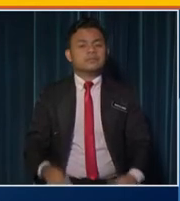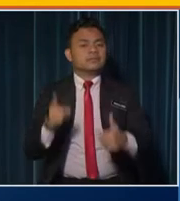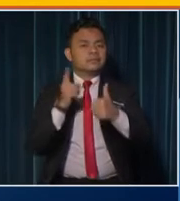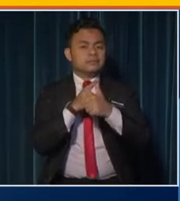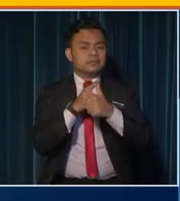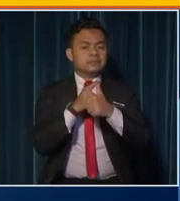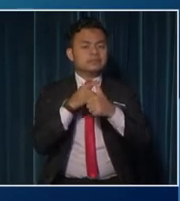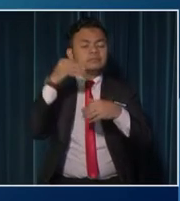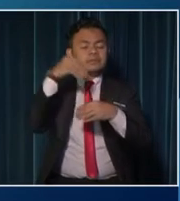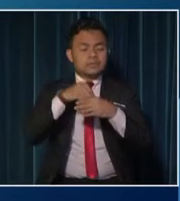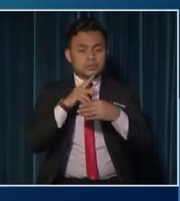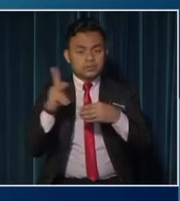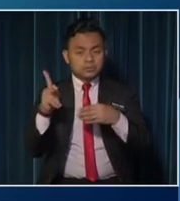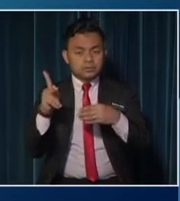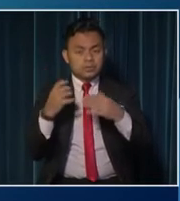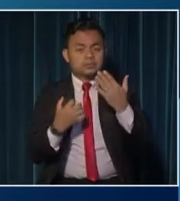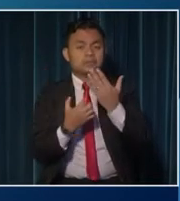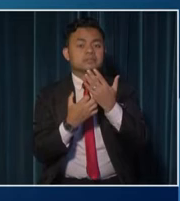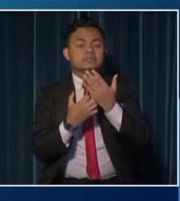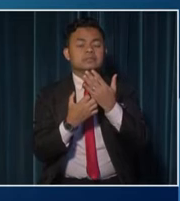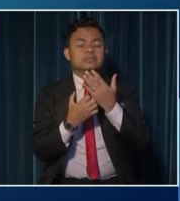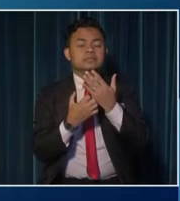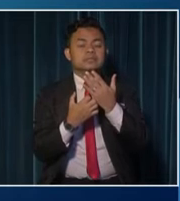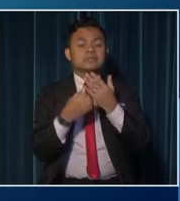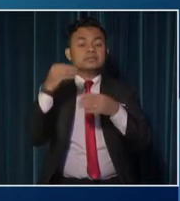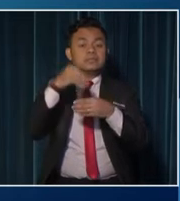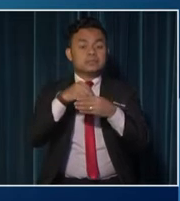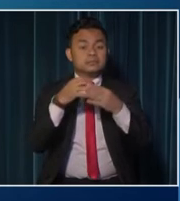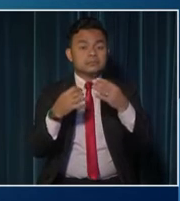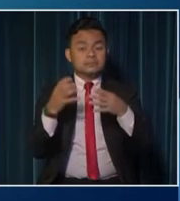the dry cell on the dry cell holder.